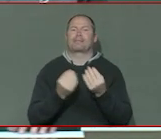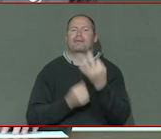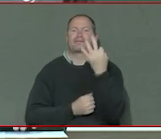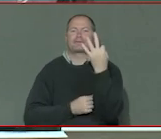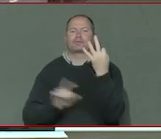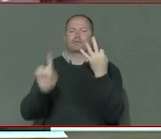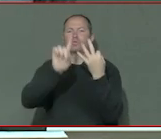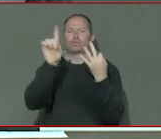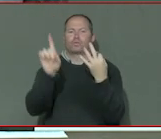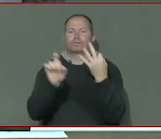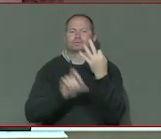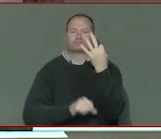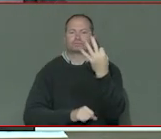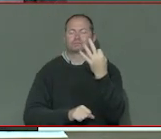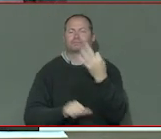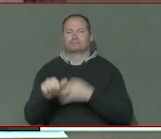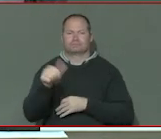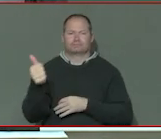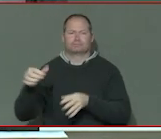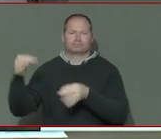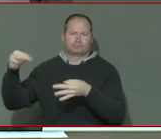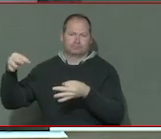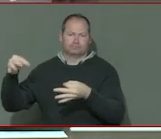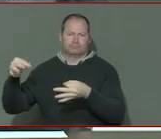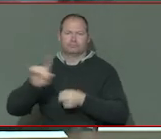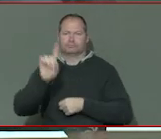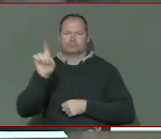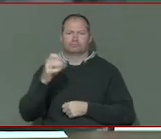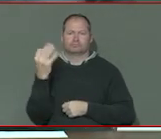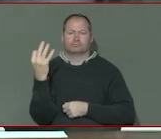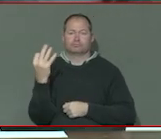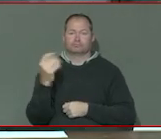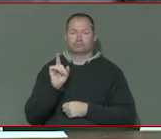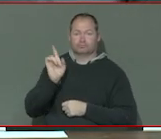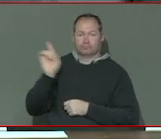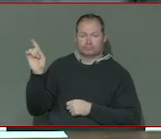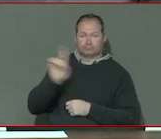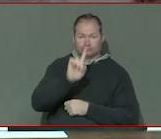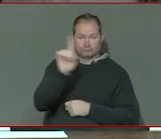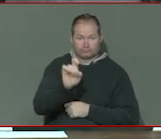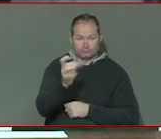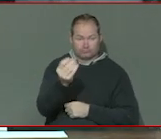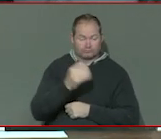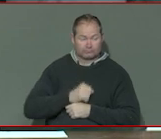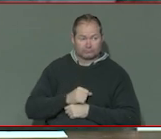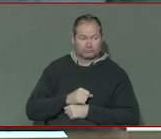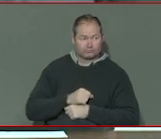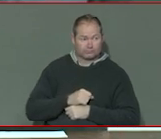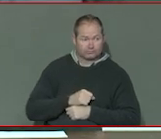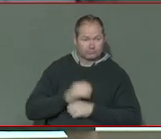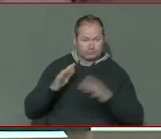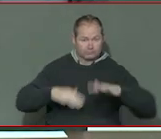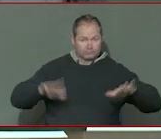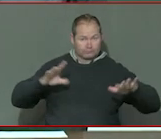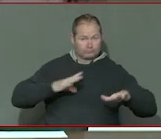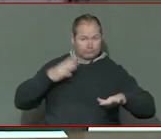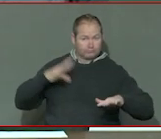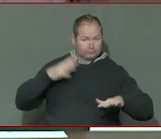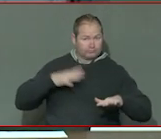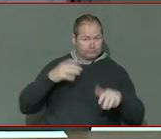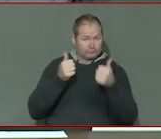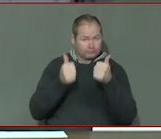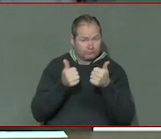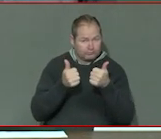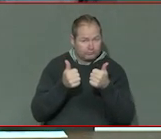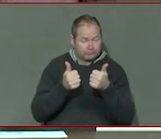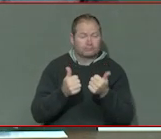question 3 on the other page. Are there any questions on this one? Everybody happy with this one? So let's look